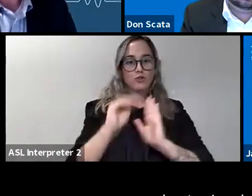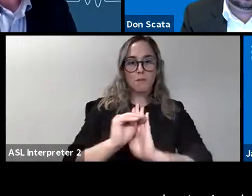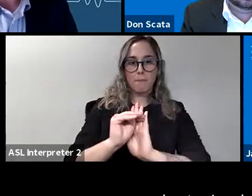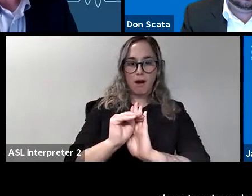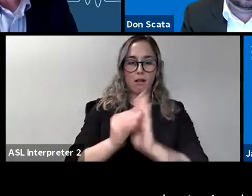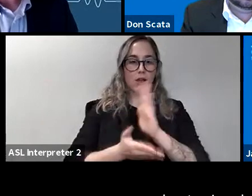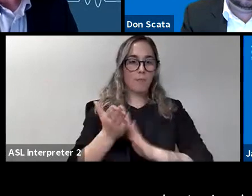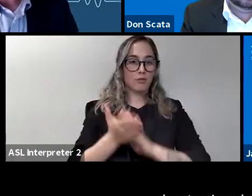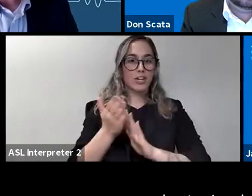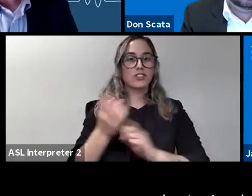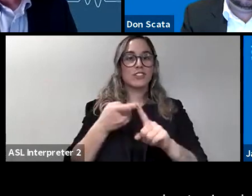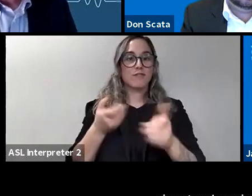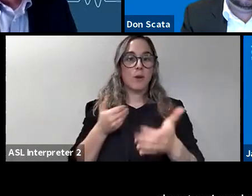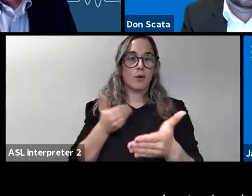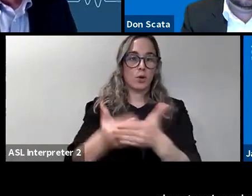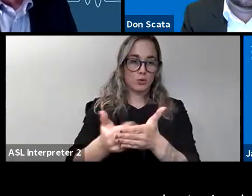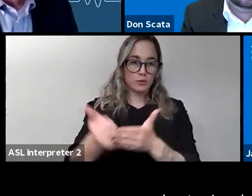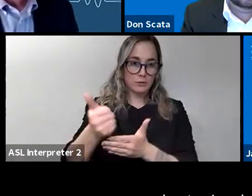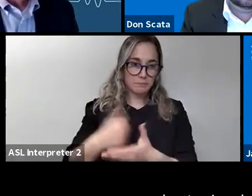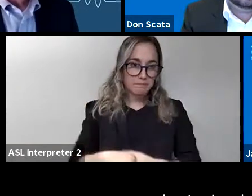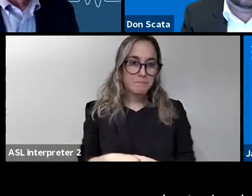from that close airport.